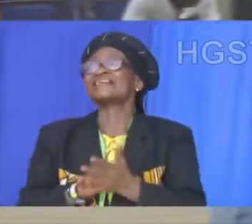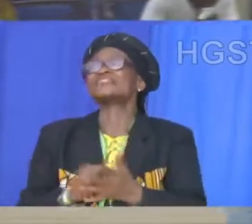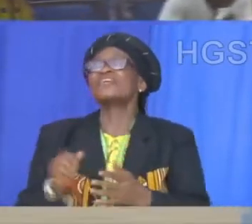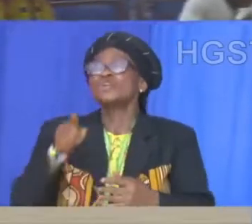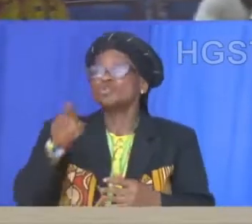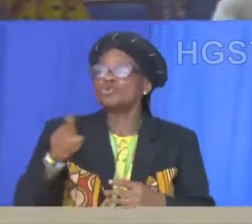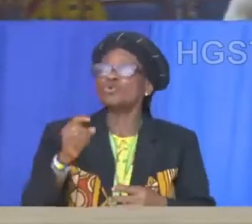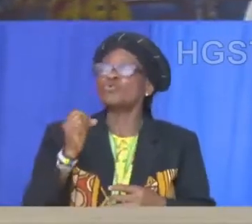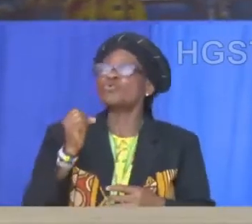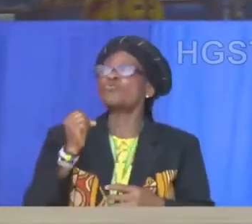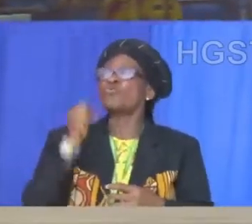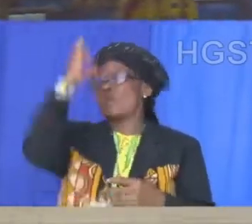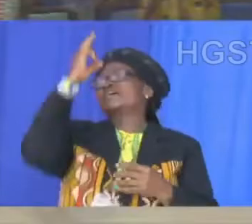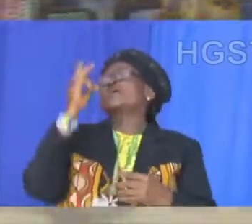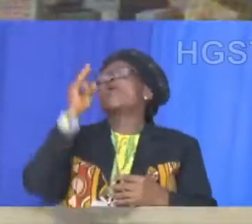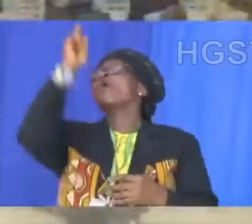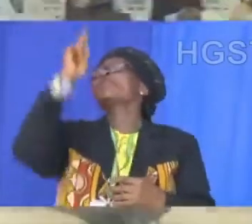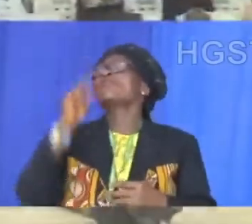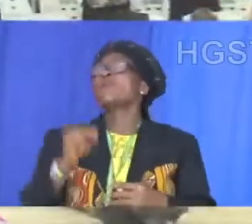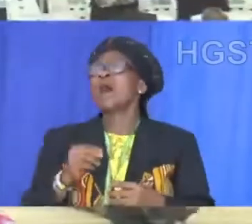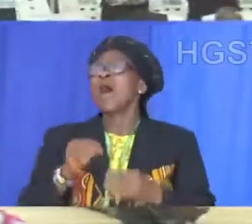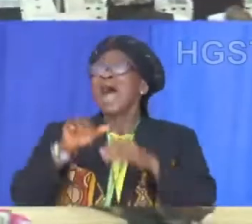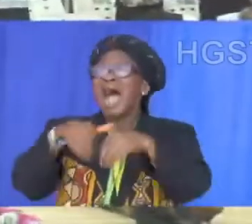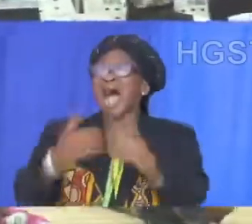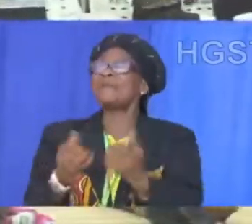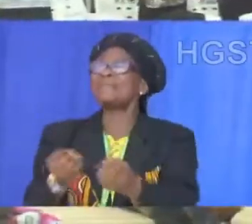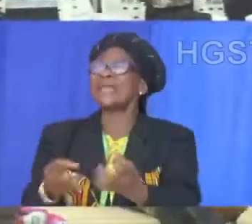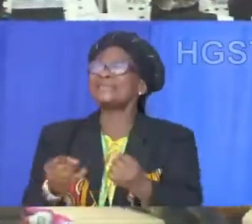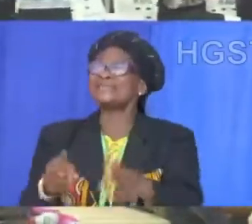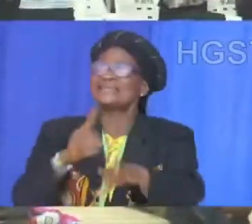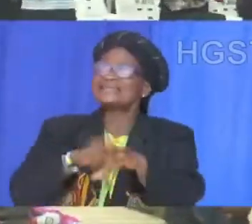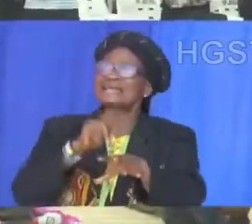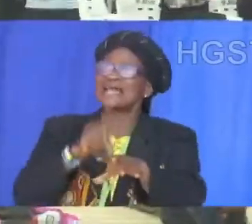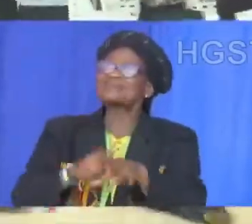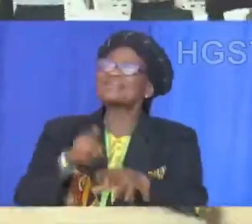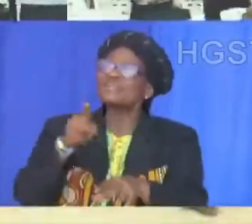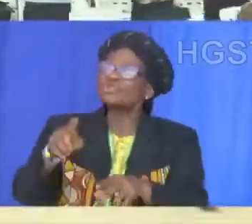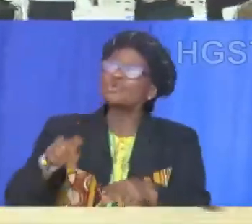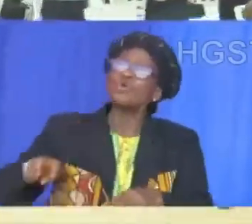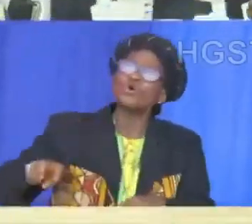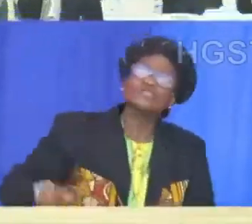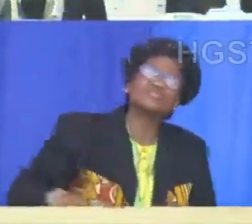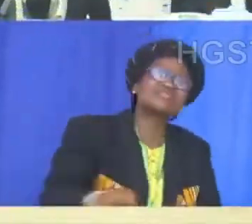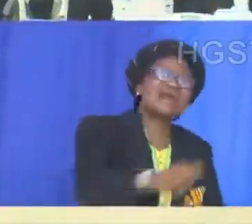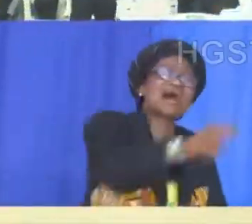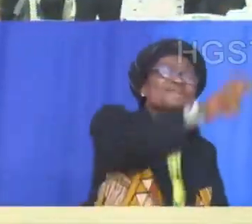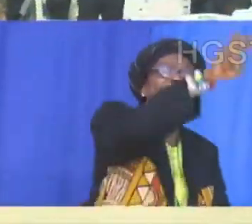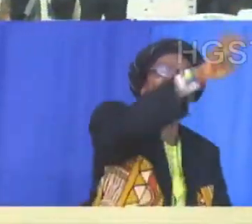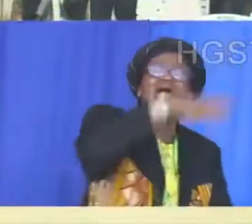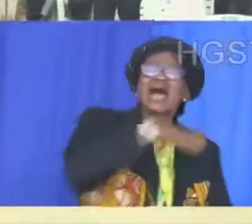How many times have you traveled and you arrived safely?